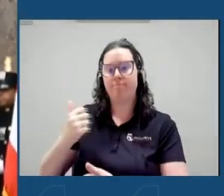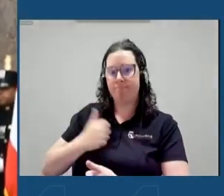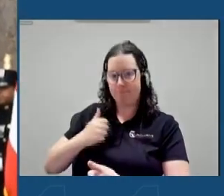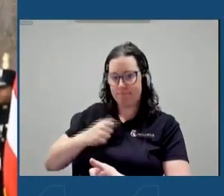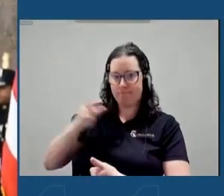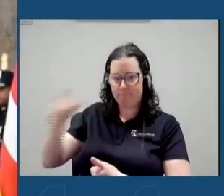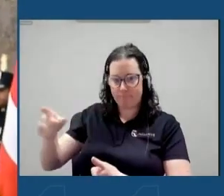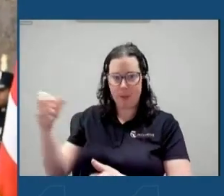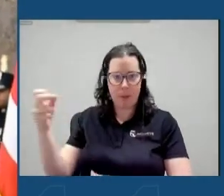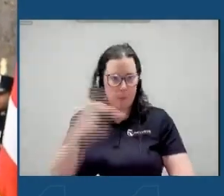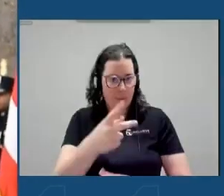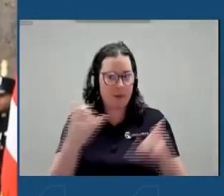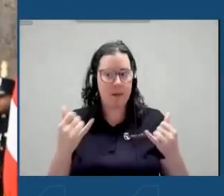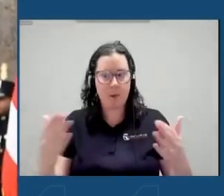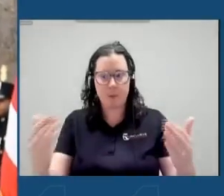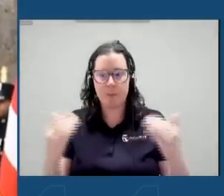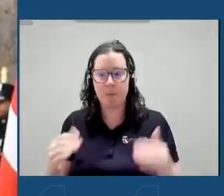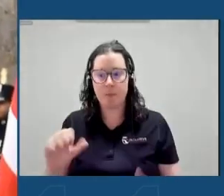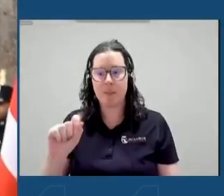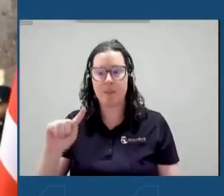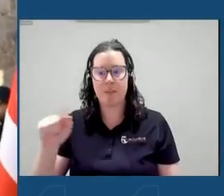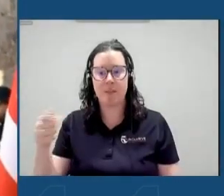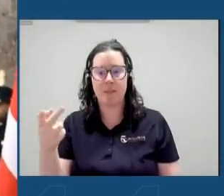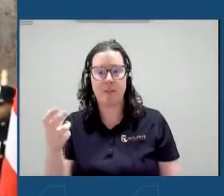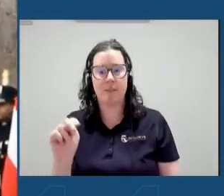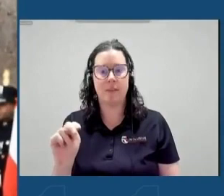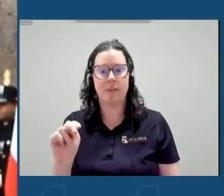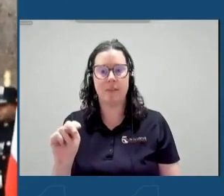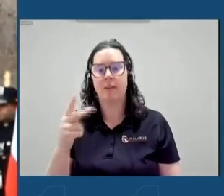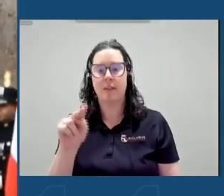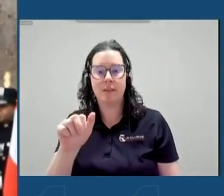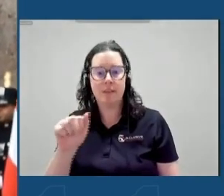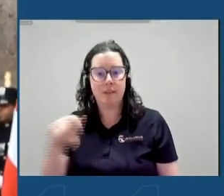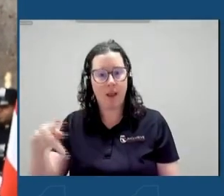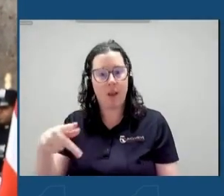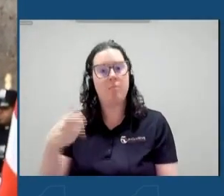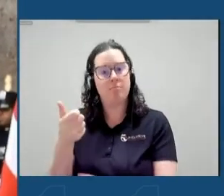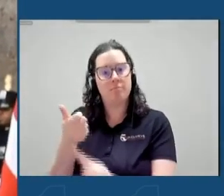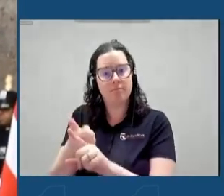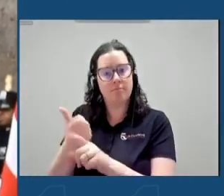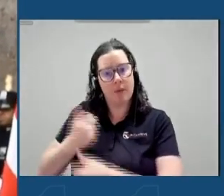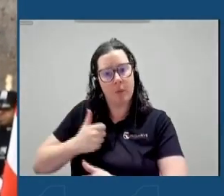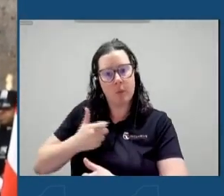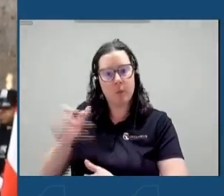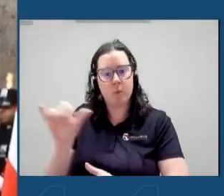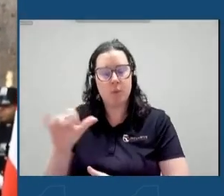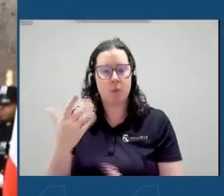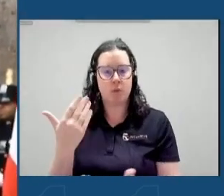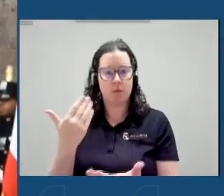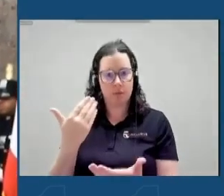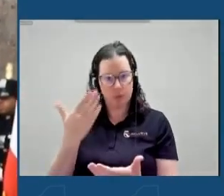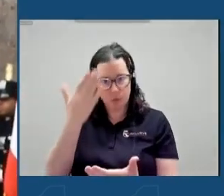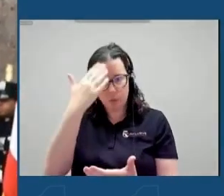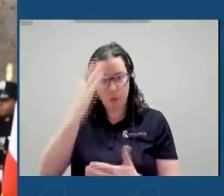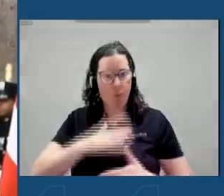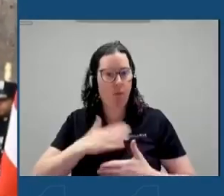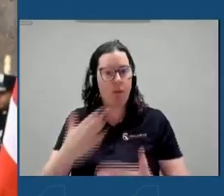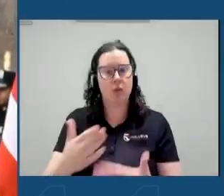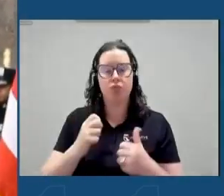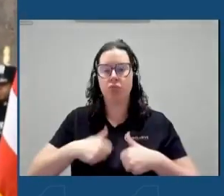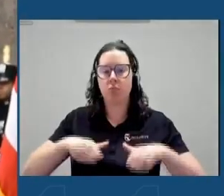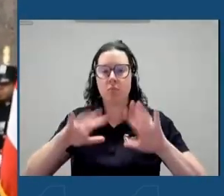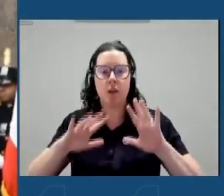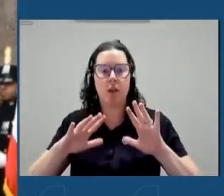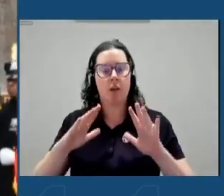as did Stephen Knapp. They knew what it was meant to sacrifice. They were willing to put on a uniform to protect people they didn't even know that was